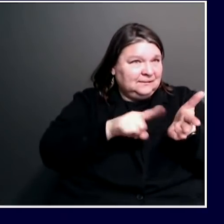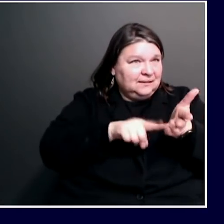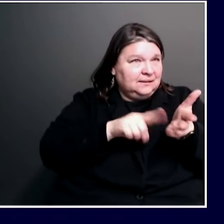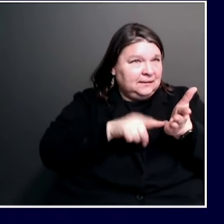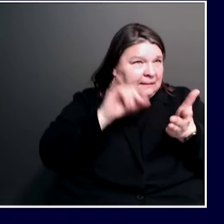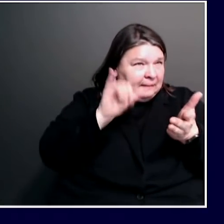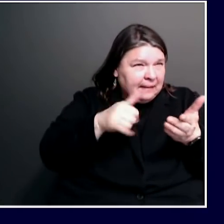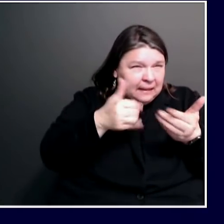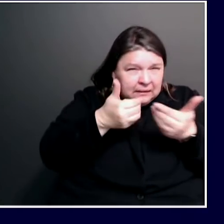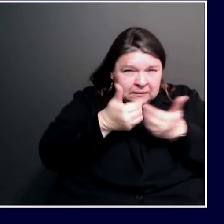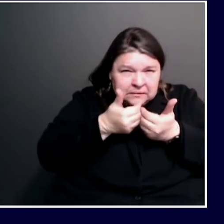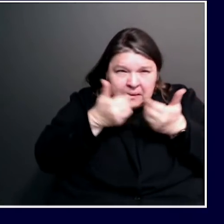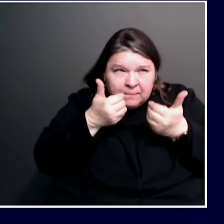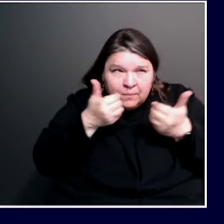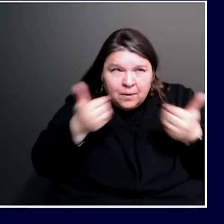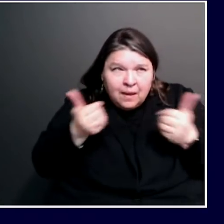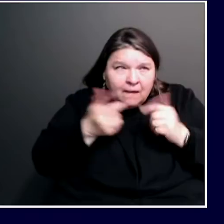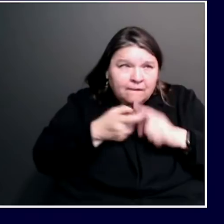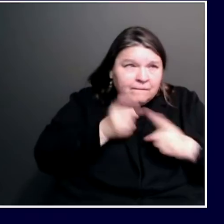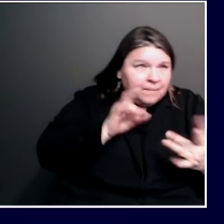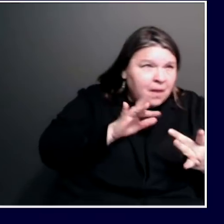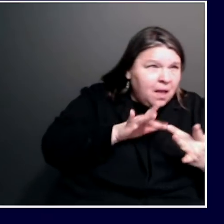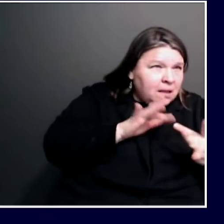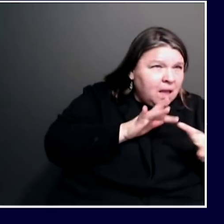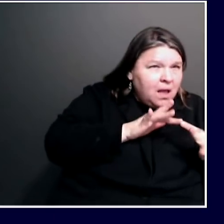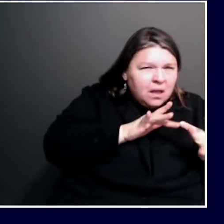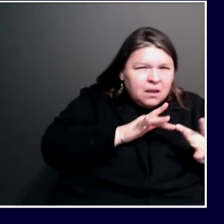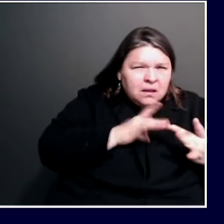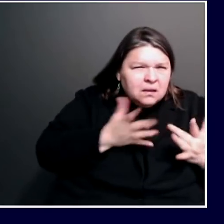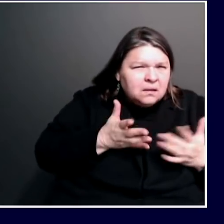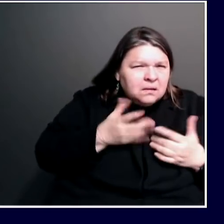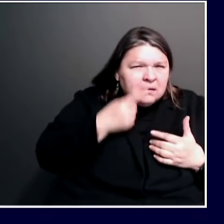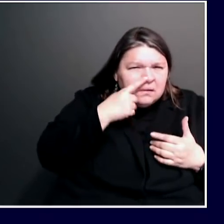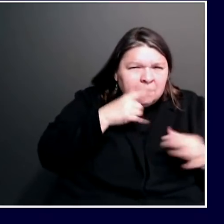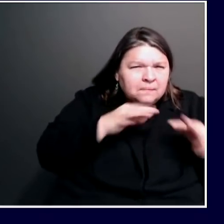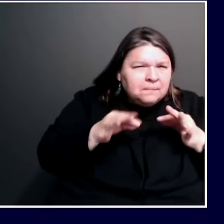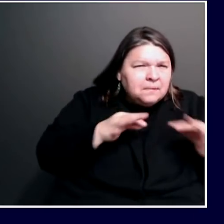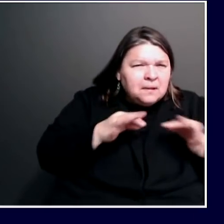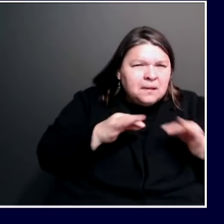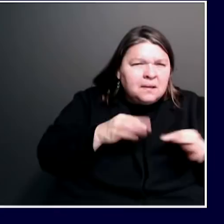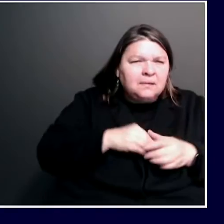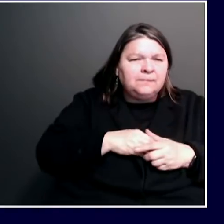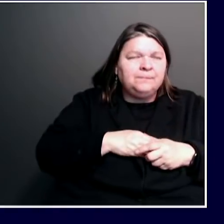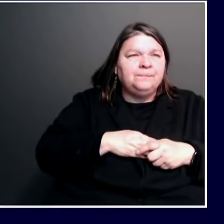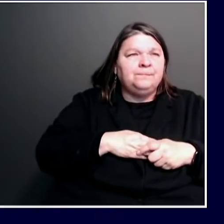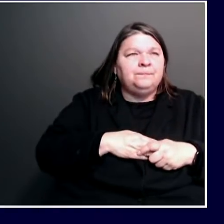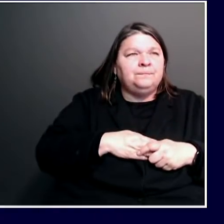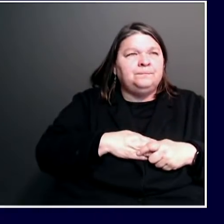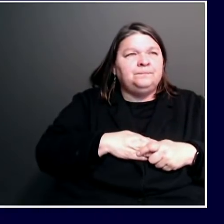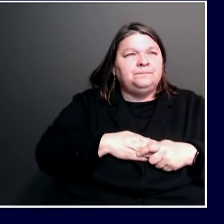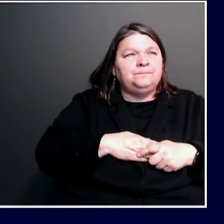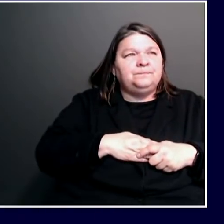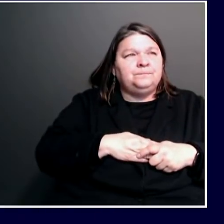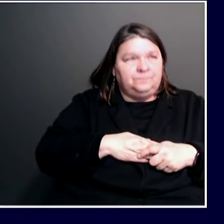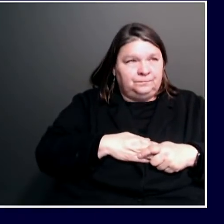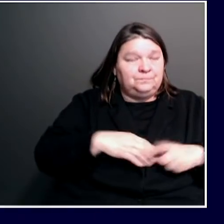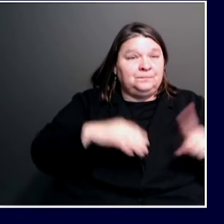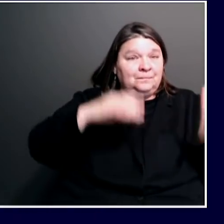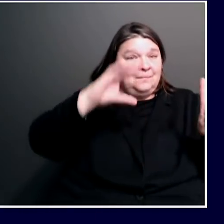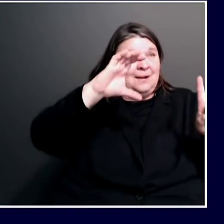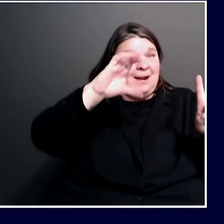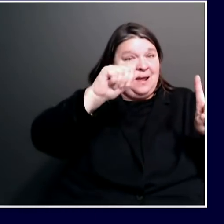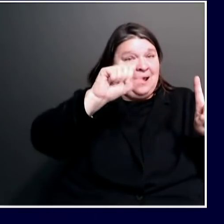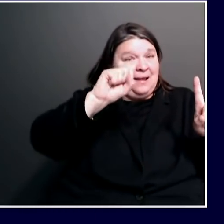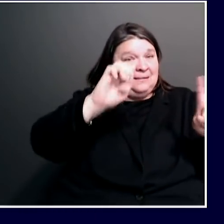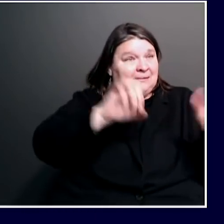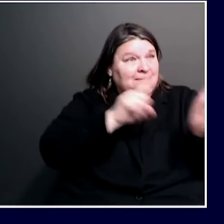So case investigation affects the backlog? That's right. So case investigation, Joe, is the process of getting in touch with somebody